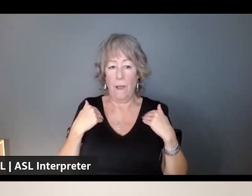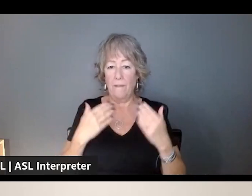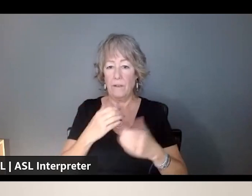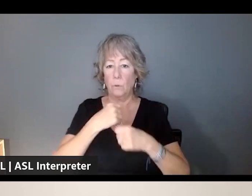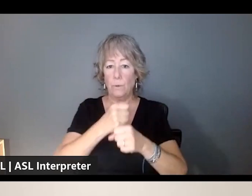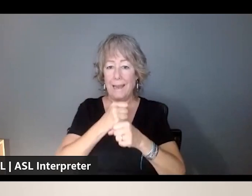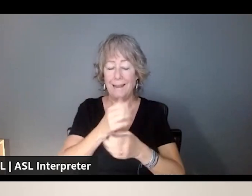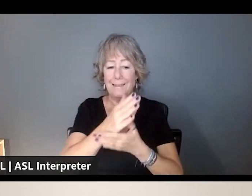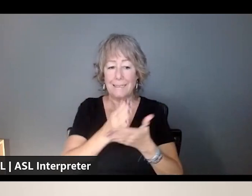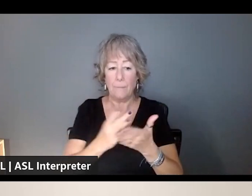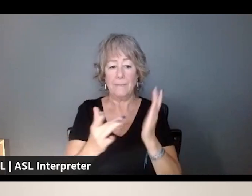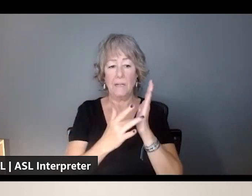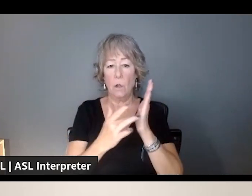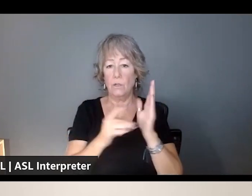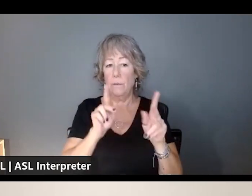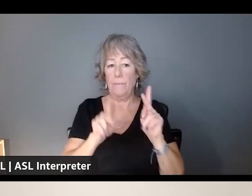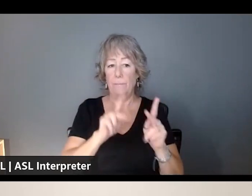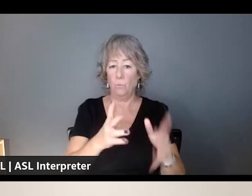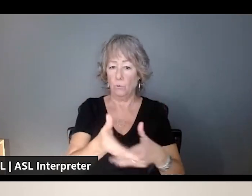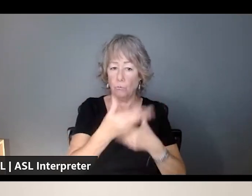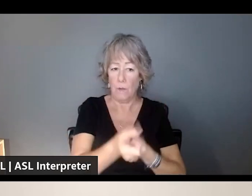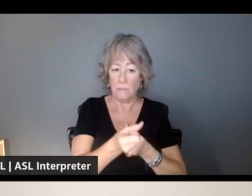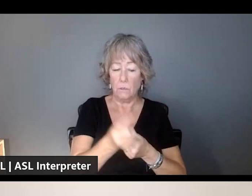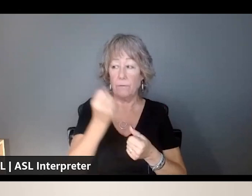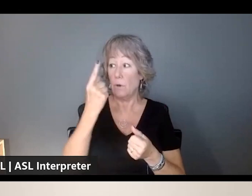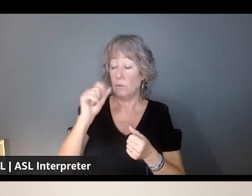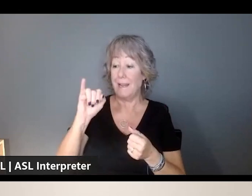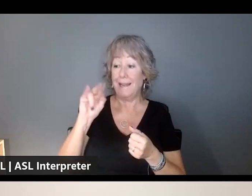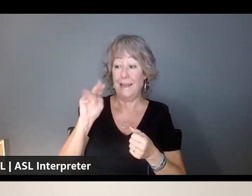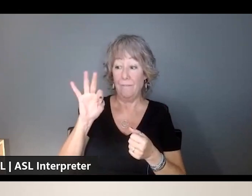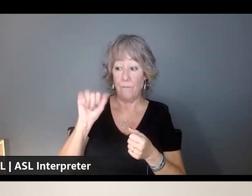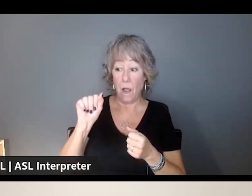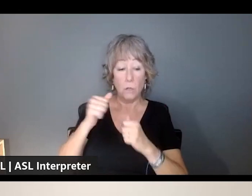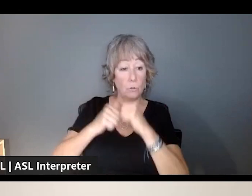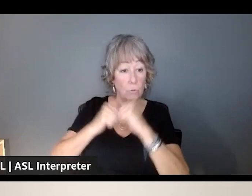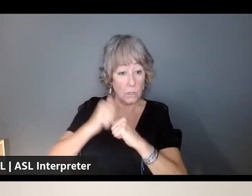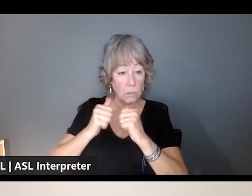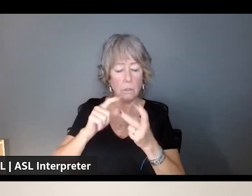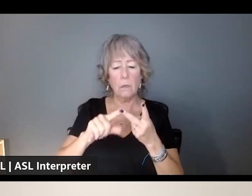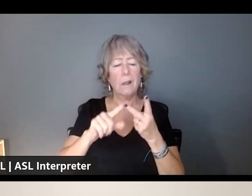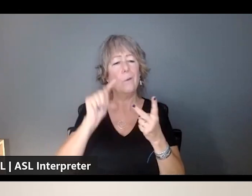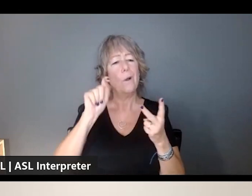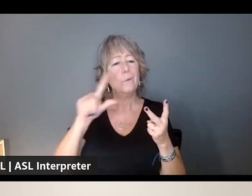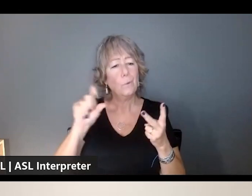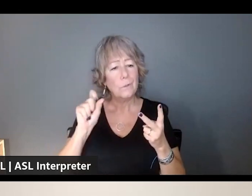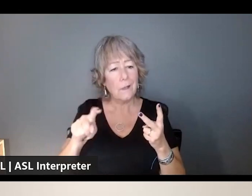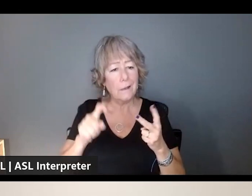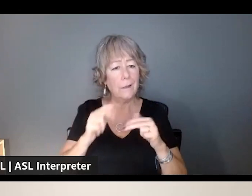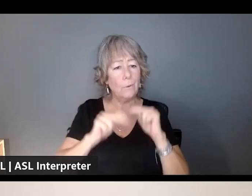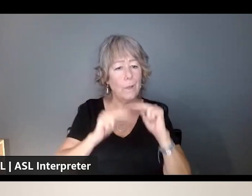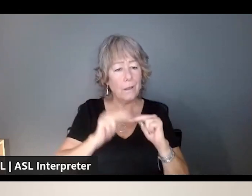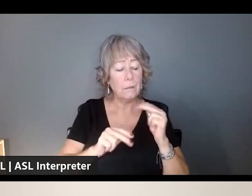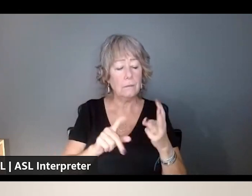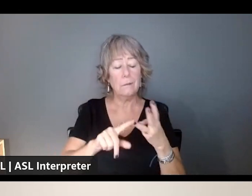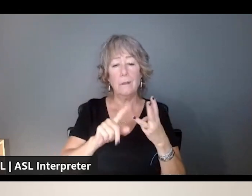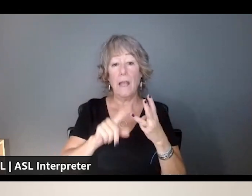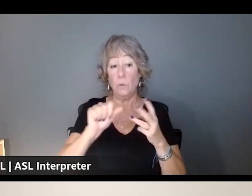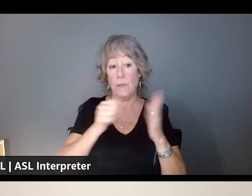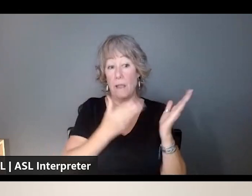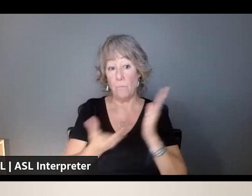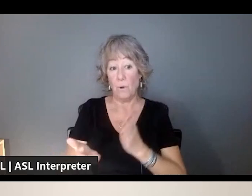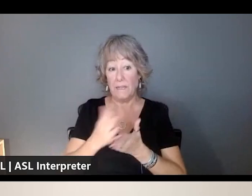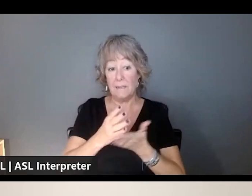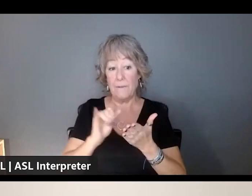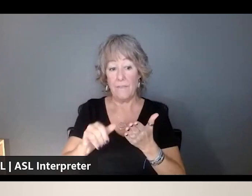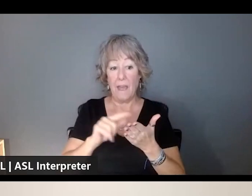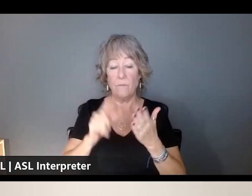that folks can trust. You got to understand the infrastructure, you've got to understand the tools you need to build, and then you can also bring some of that to bear on